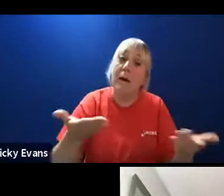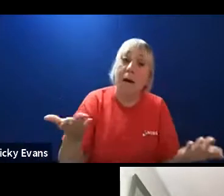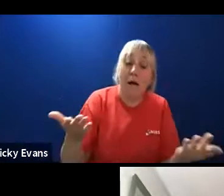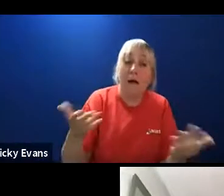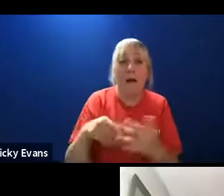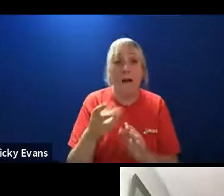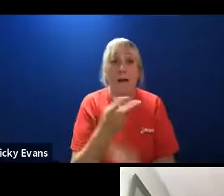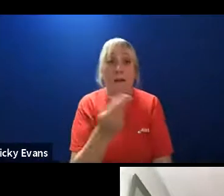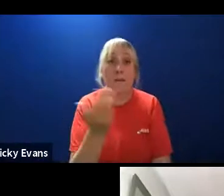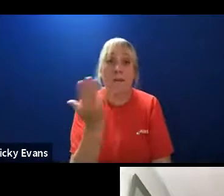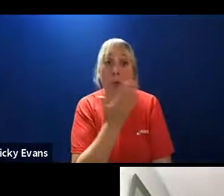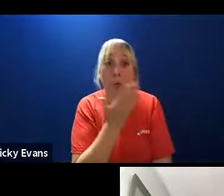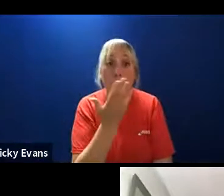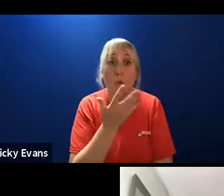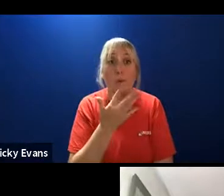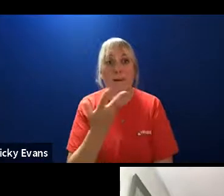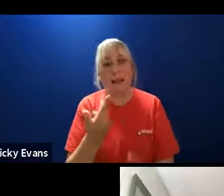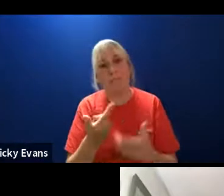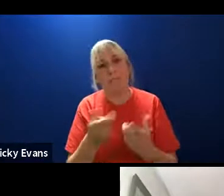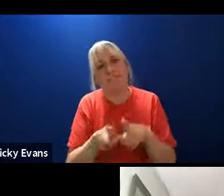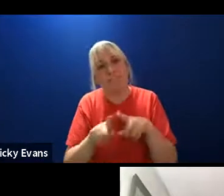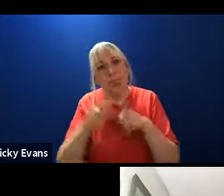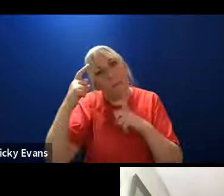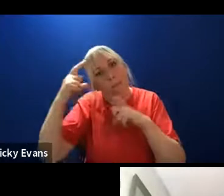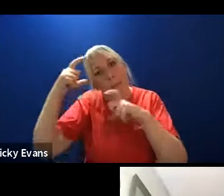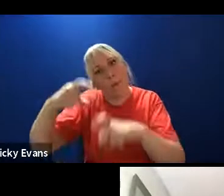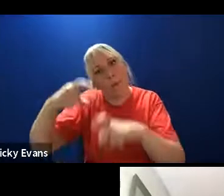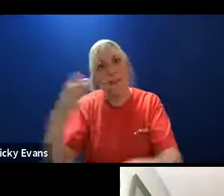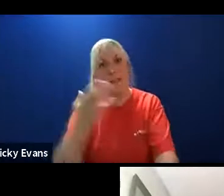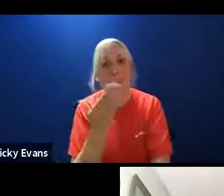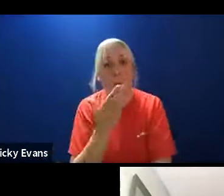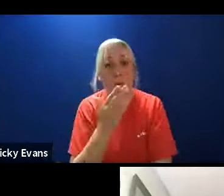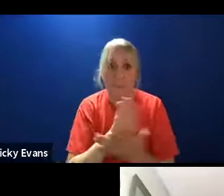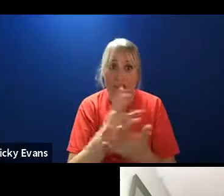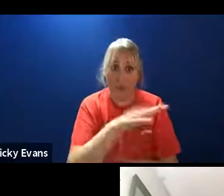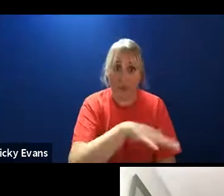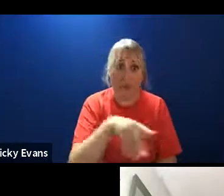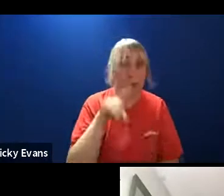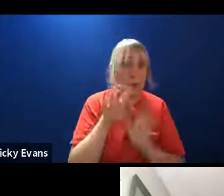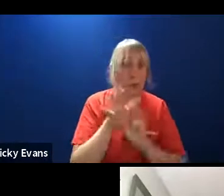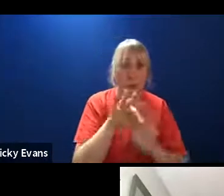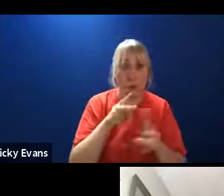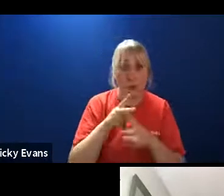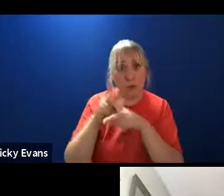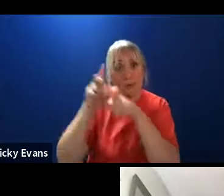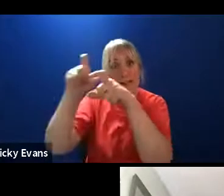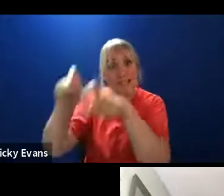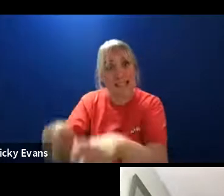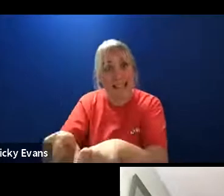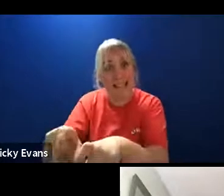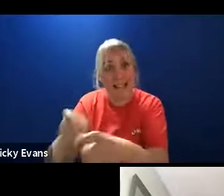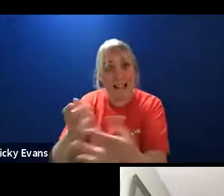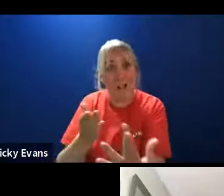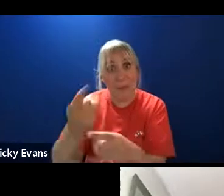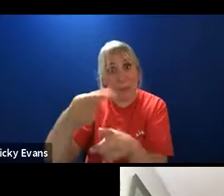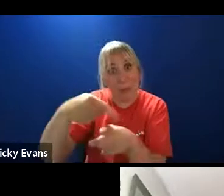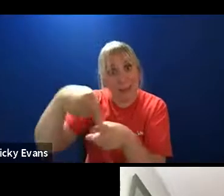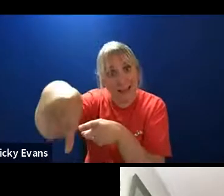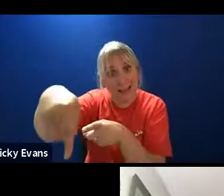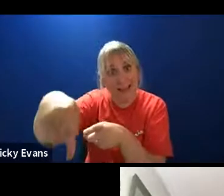schools operated as boarding schools so that children could go and stay there during the week and then go home